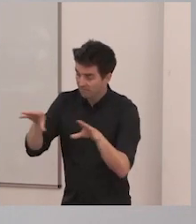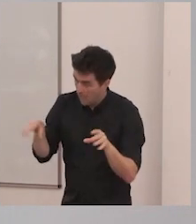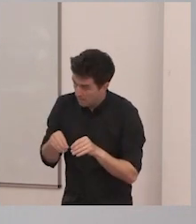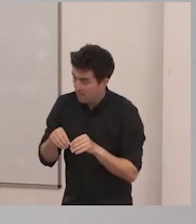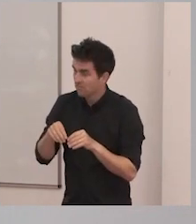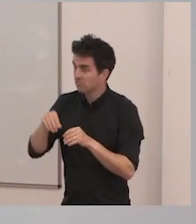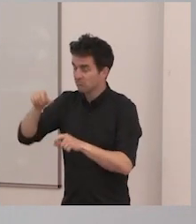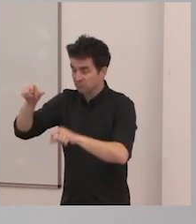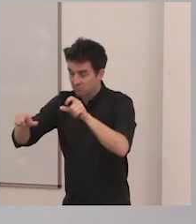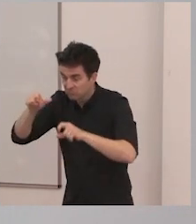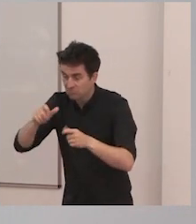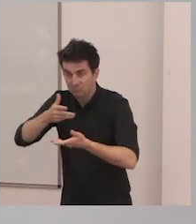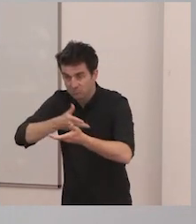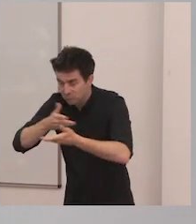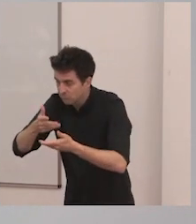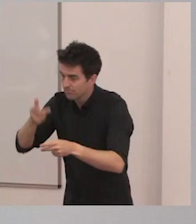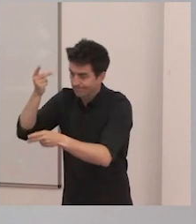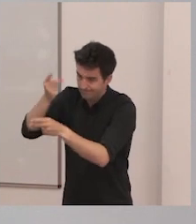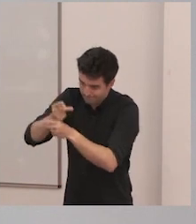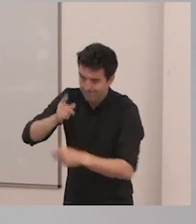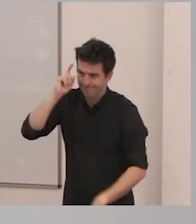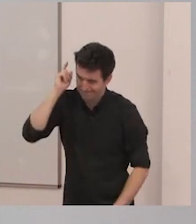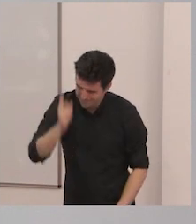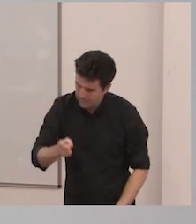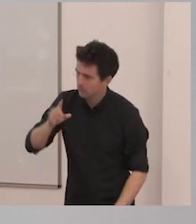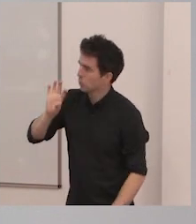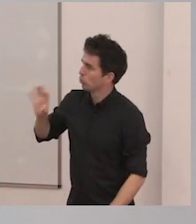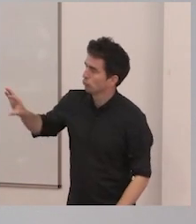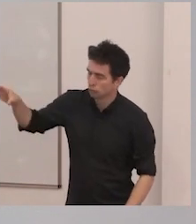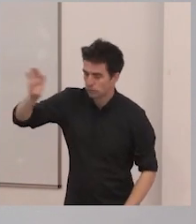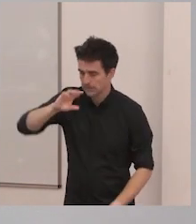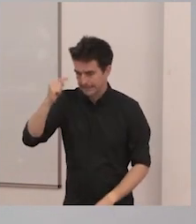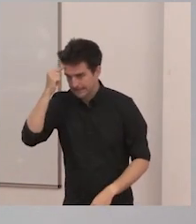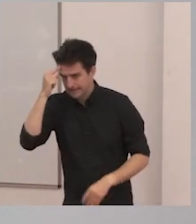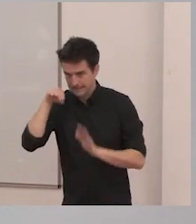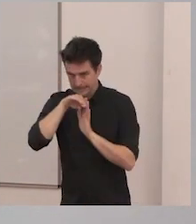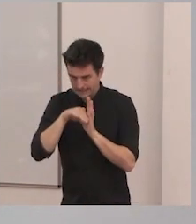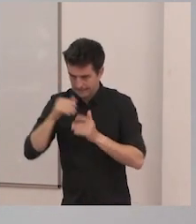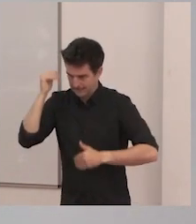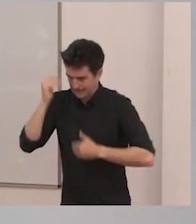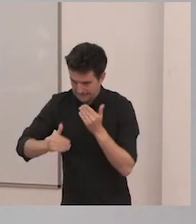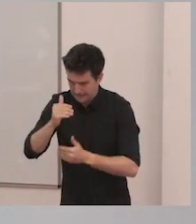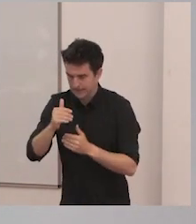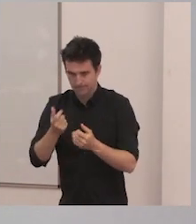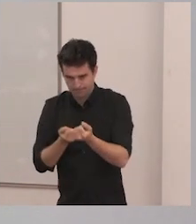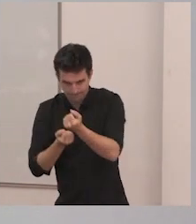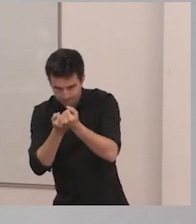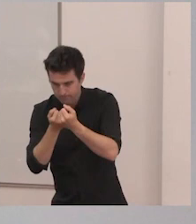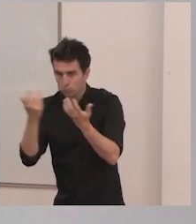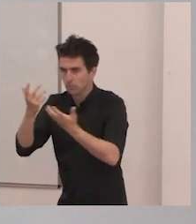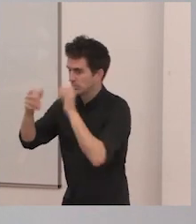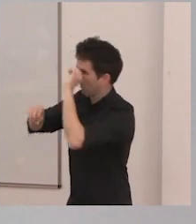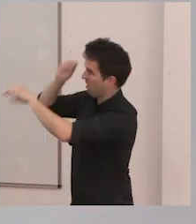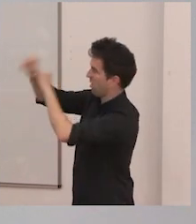smaller residential care facilities or group homes. It requires measures such as